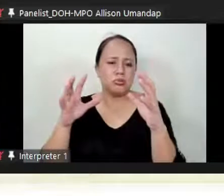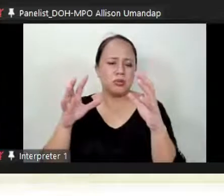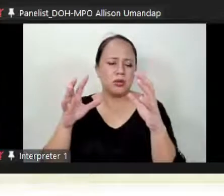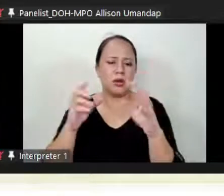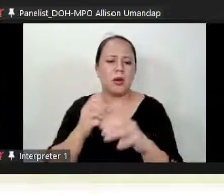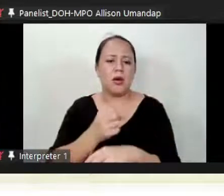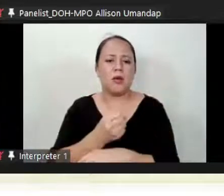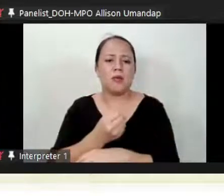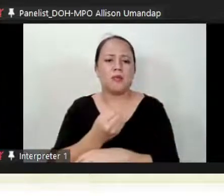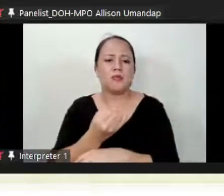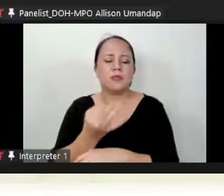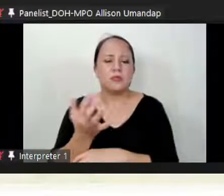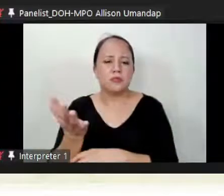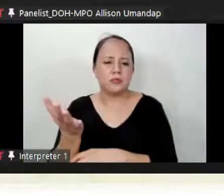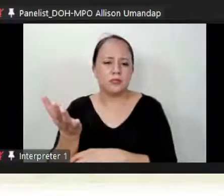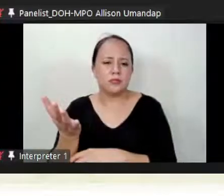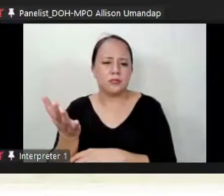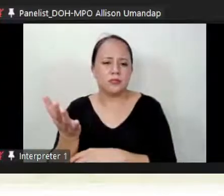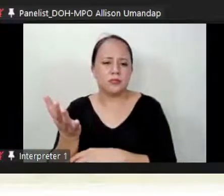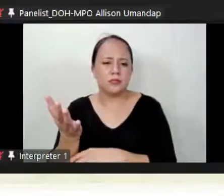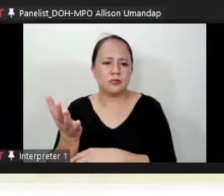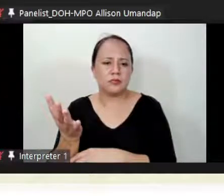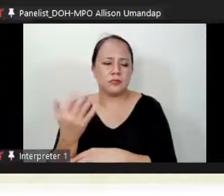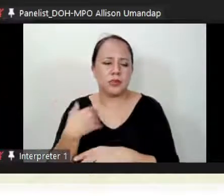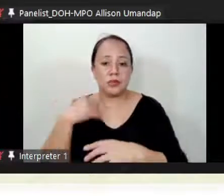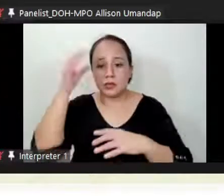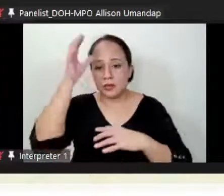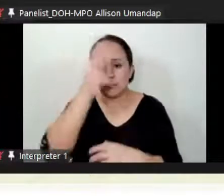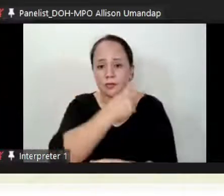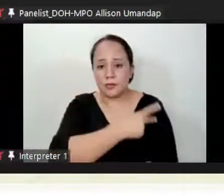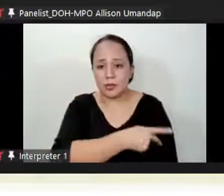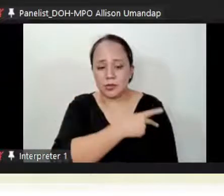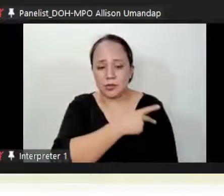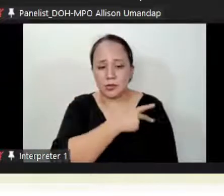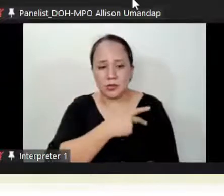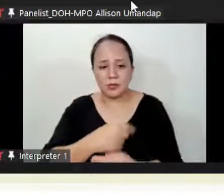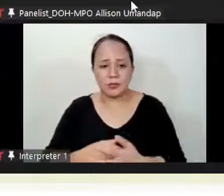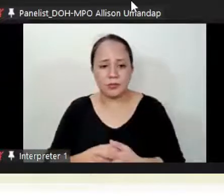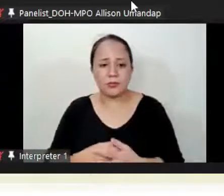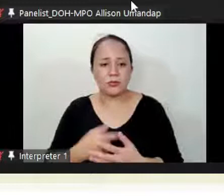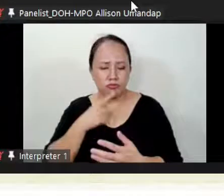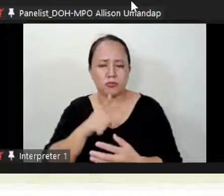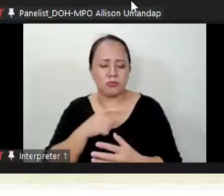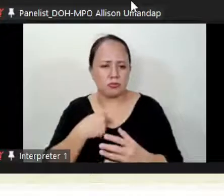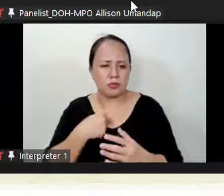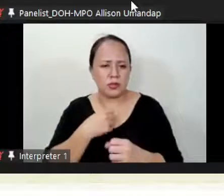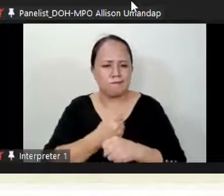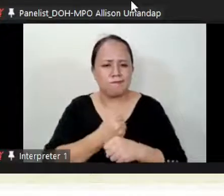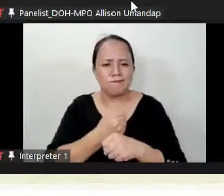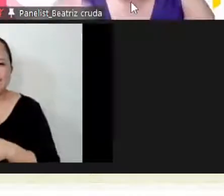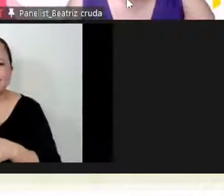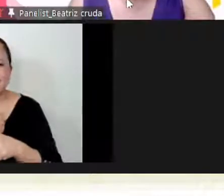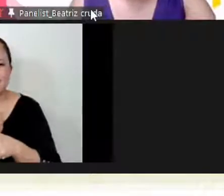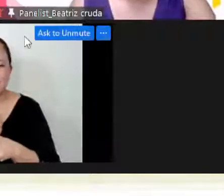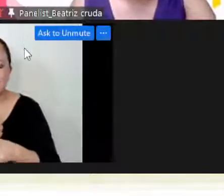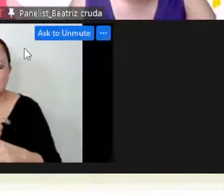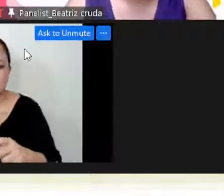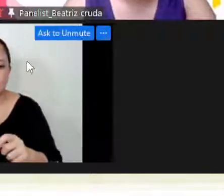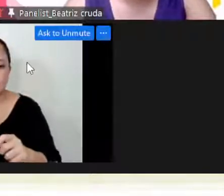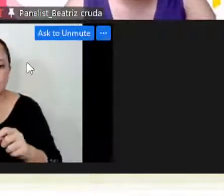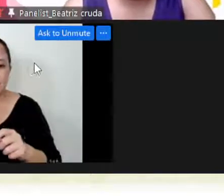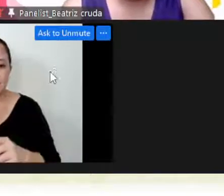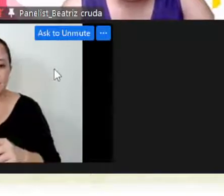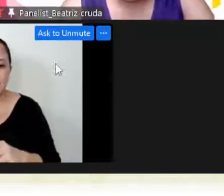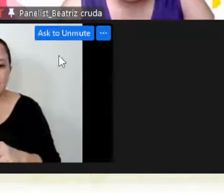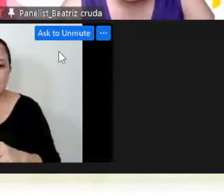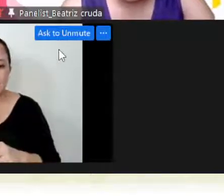palliative care can help, no? Cancer patients, we do suffer from the moment we are diagnosed,